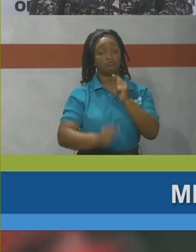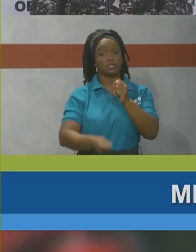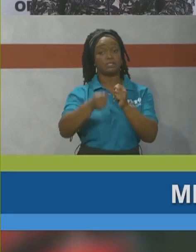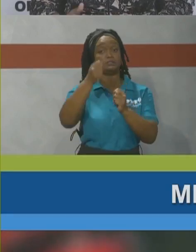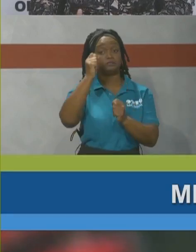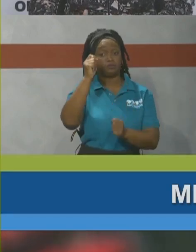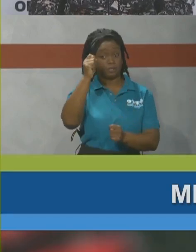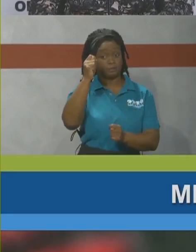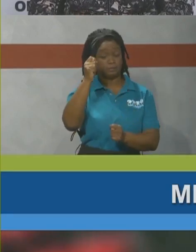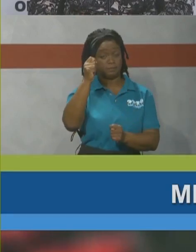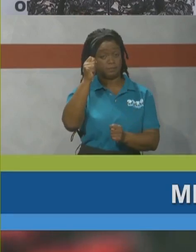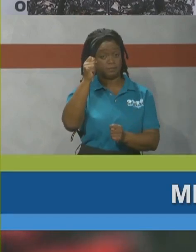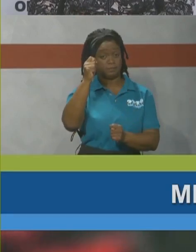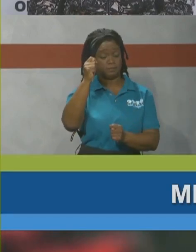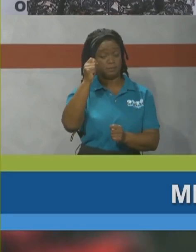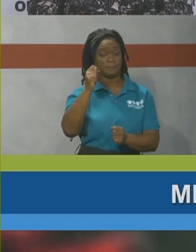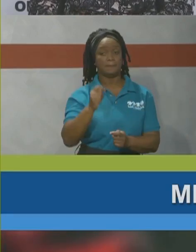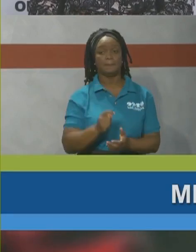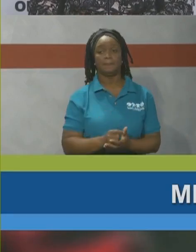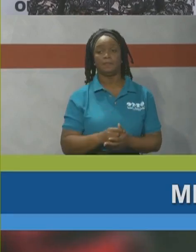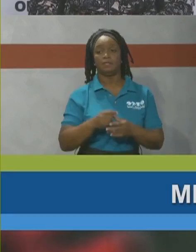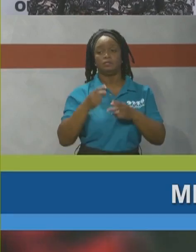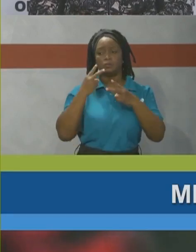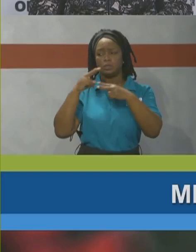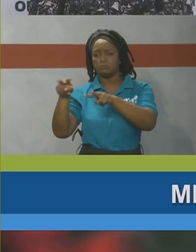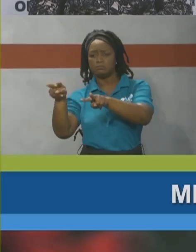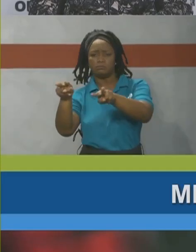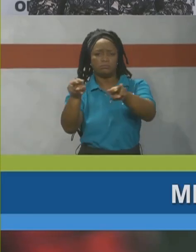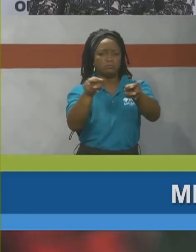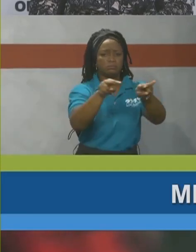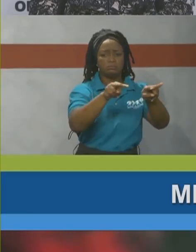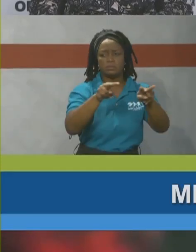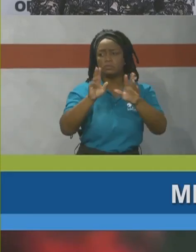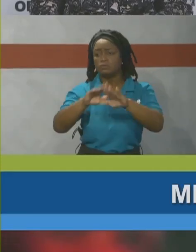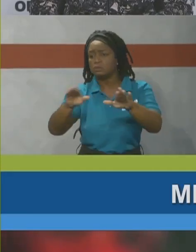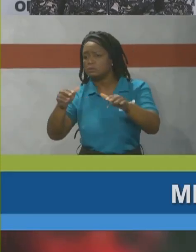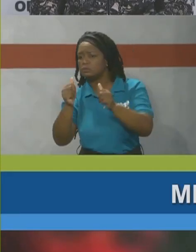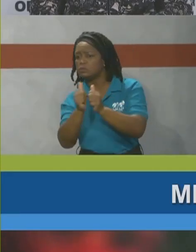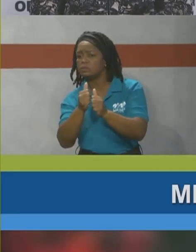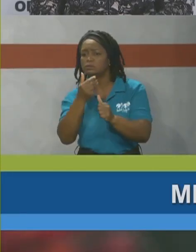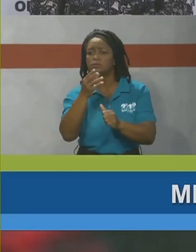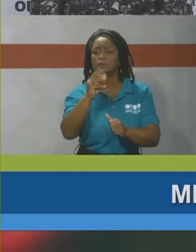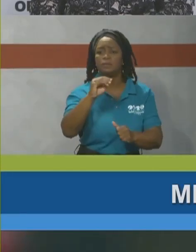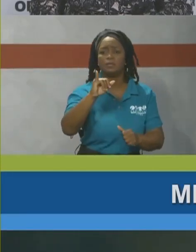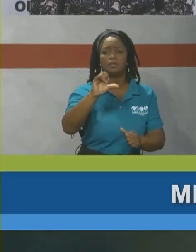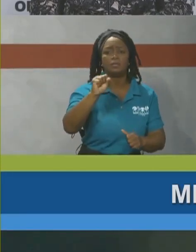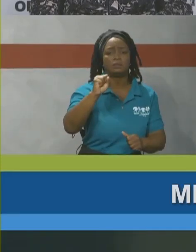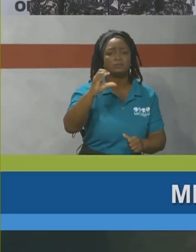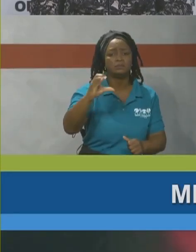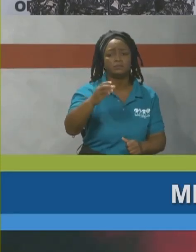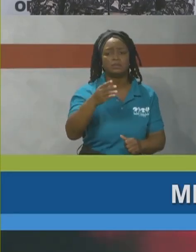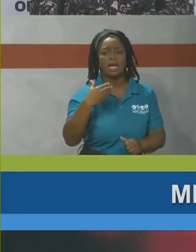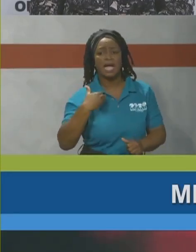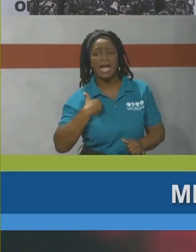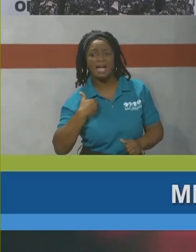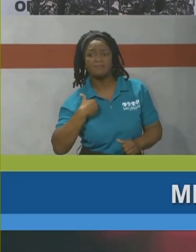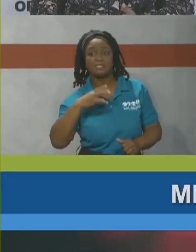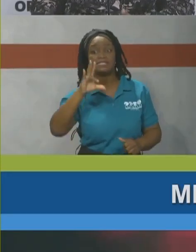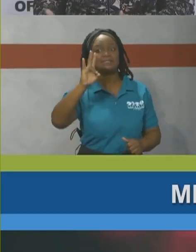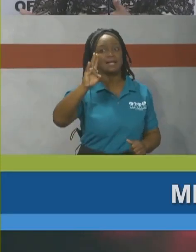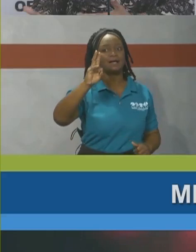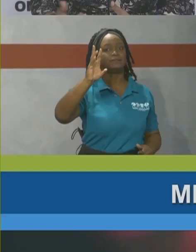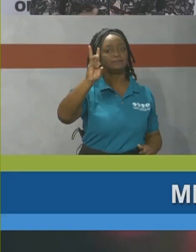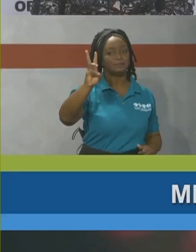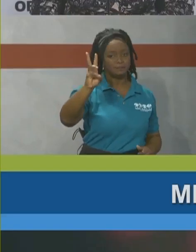and he's the one who's been mainly watching over these Miss C cases, and we have 76 cases so far. And I also had to